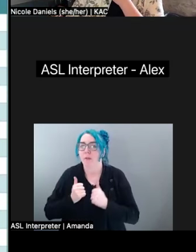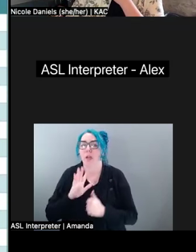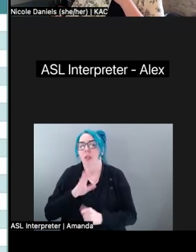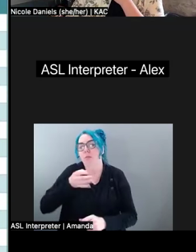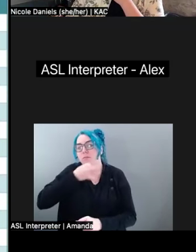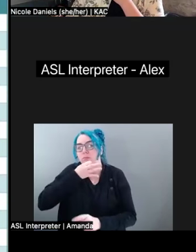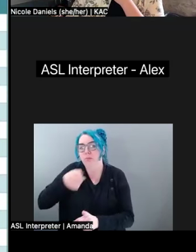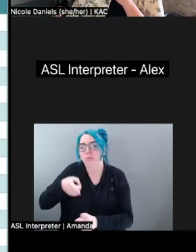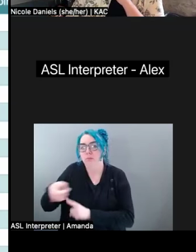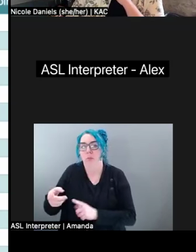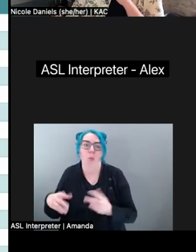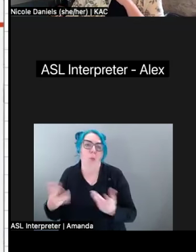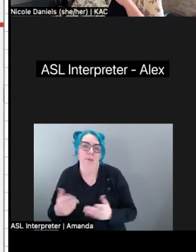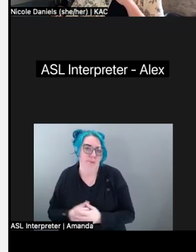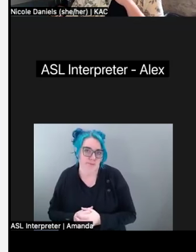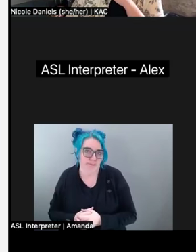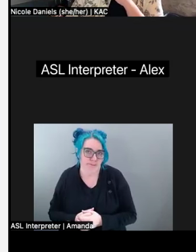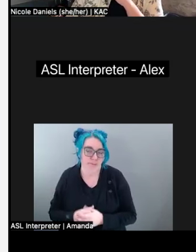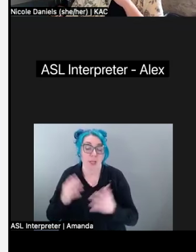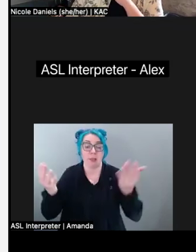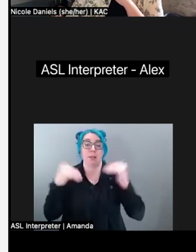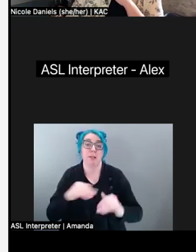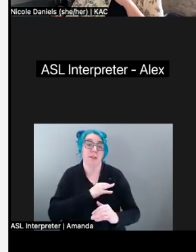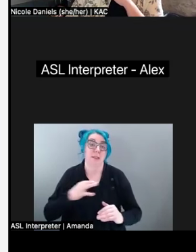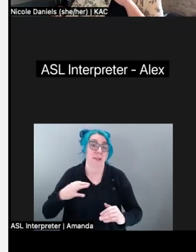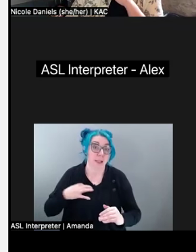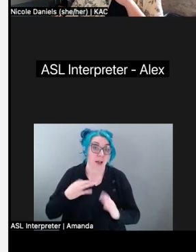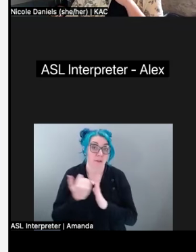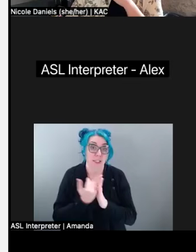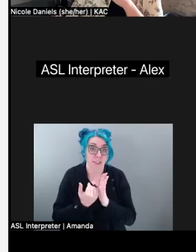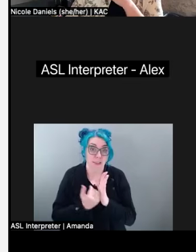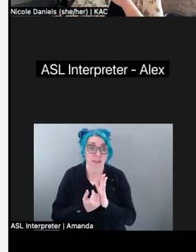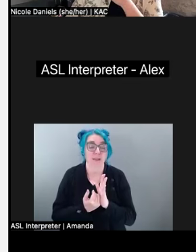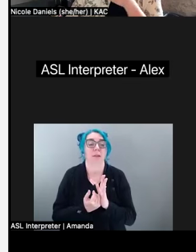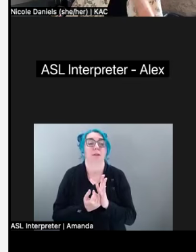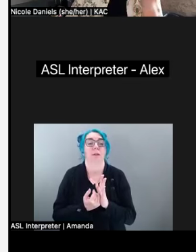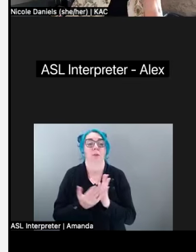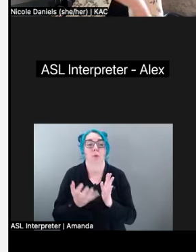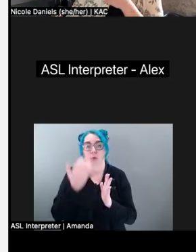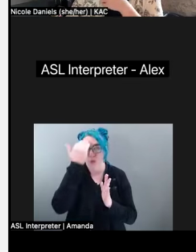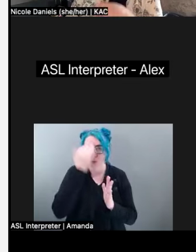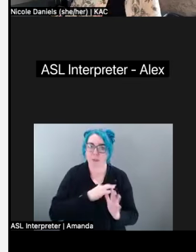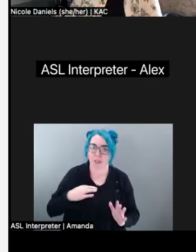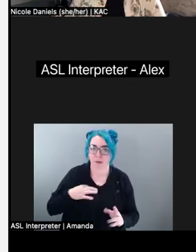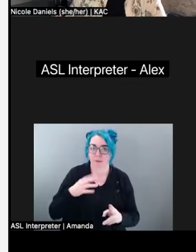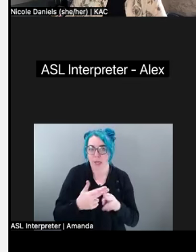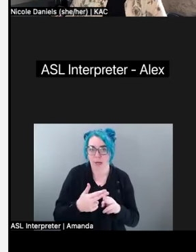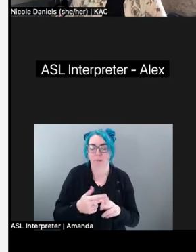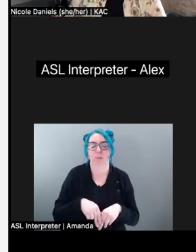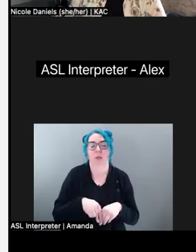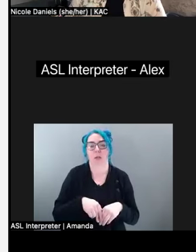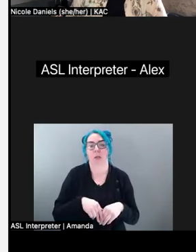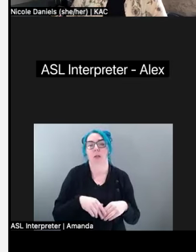each. And then the staff list, we're asking for the staff member, their name or pseudonym, their